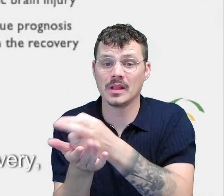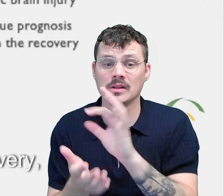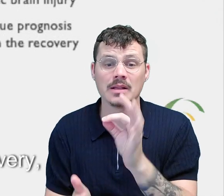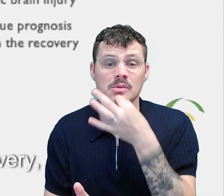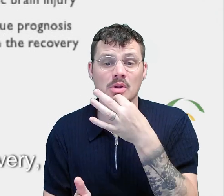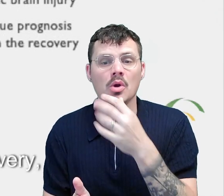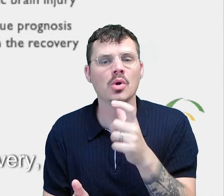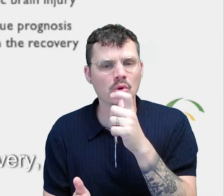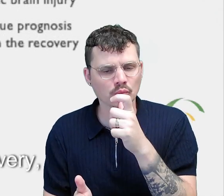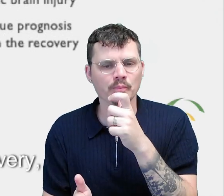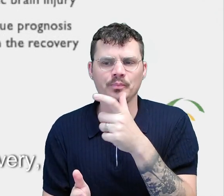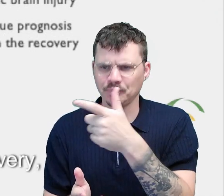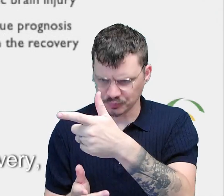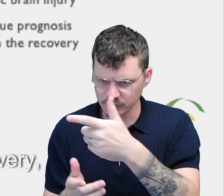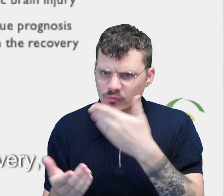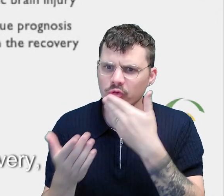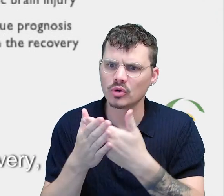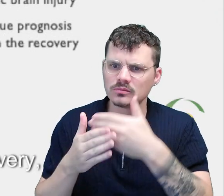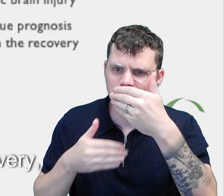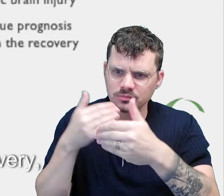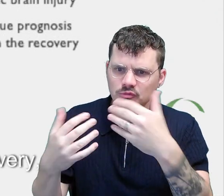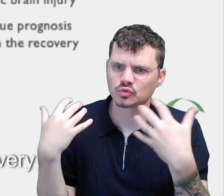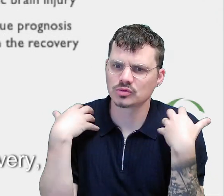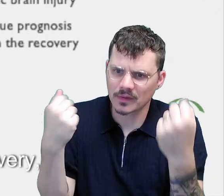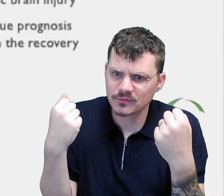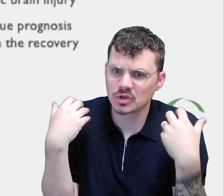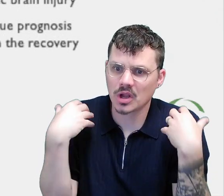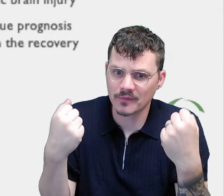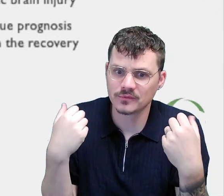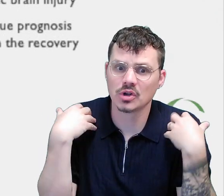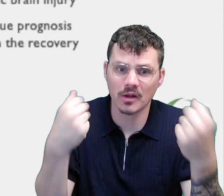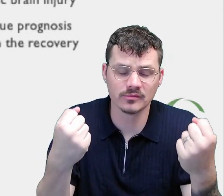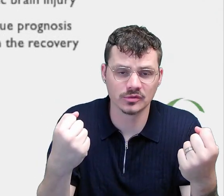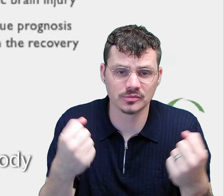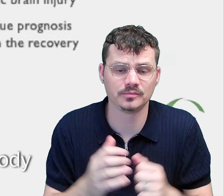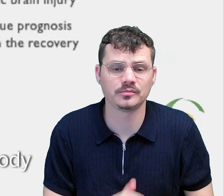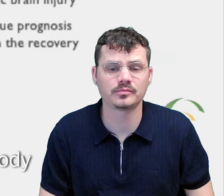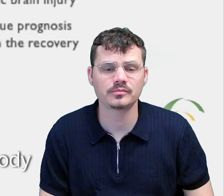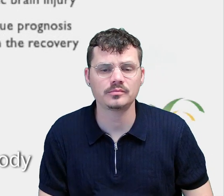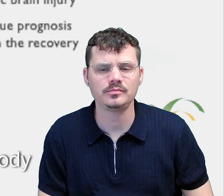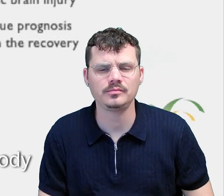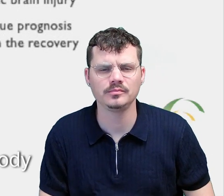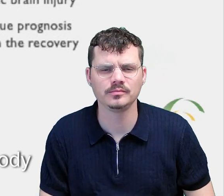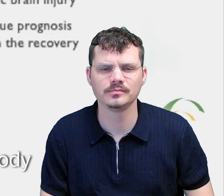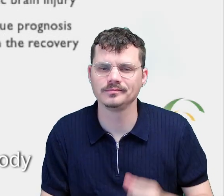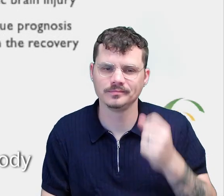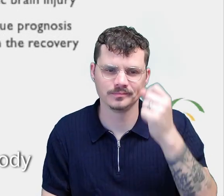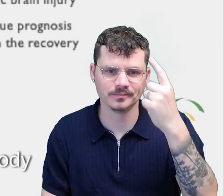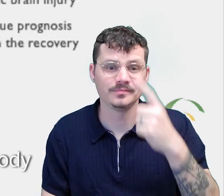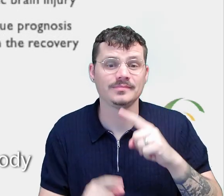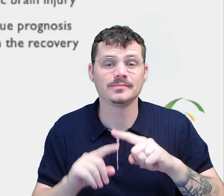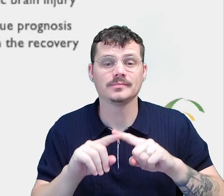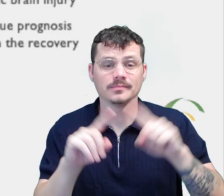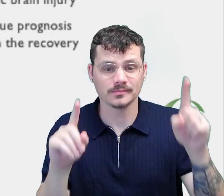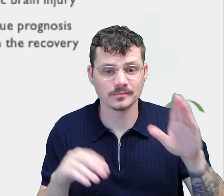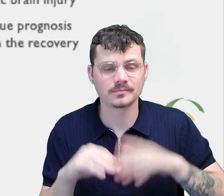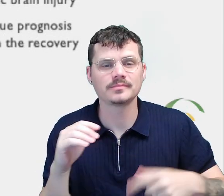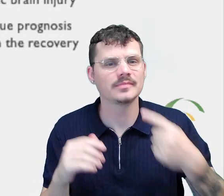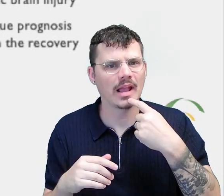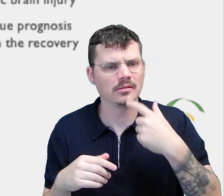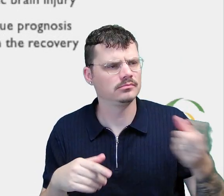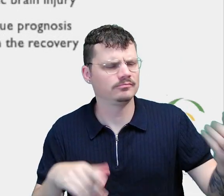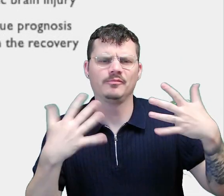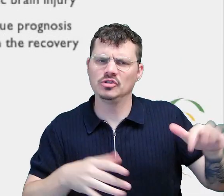who have a good track record of recovery, which is different than saying somebody who's